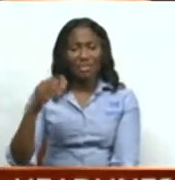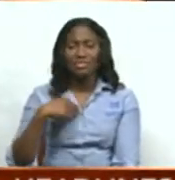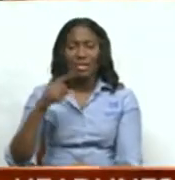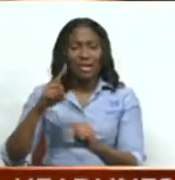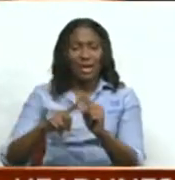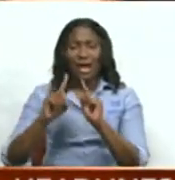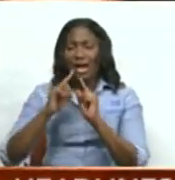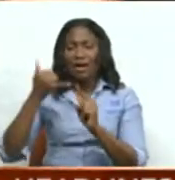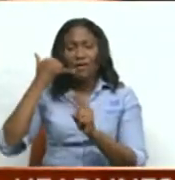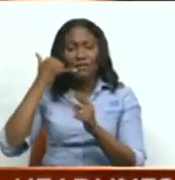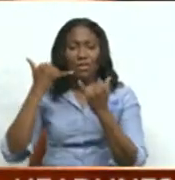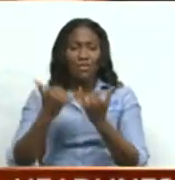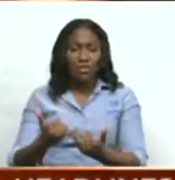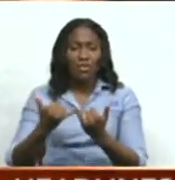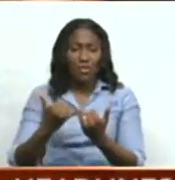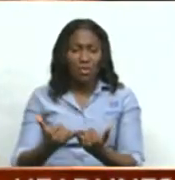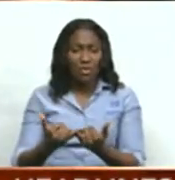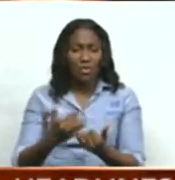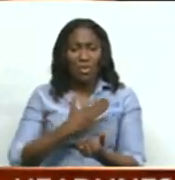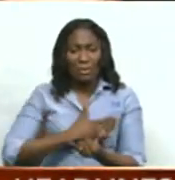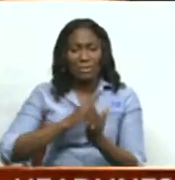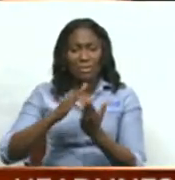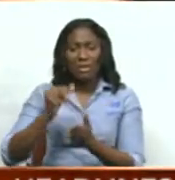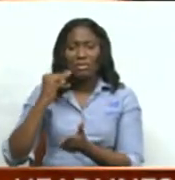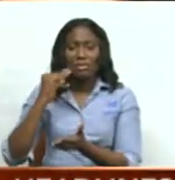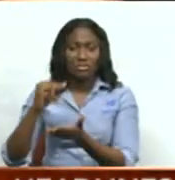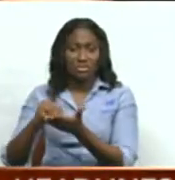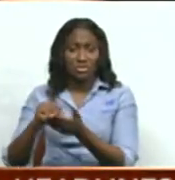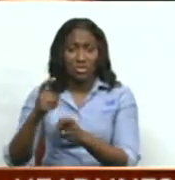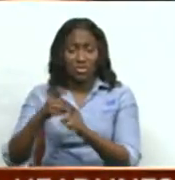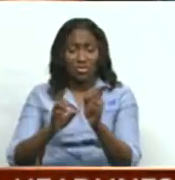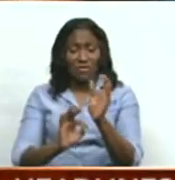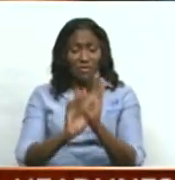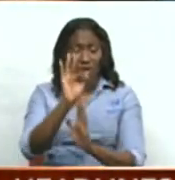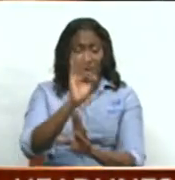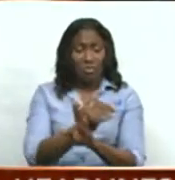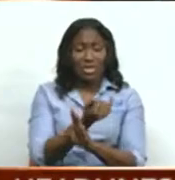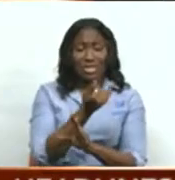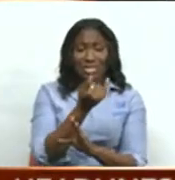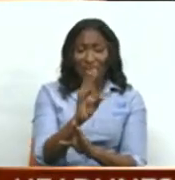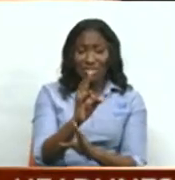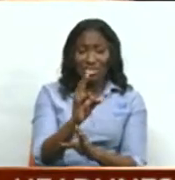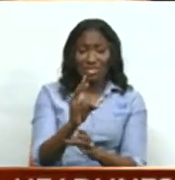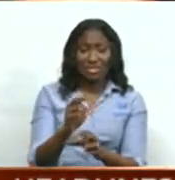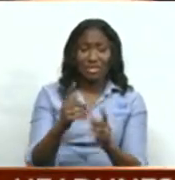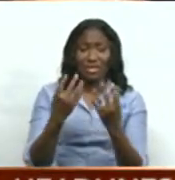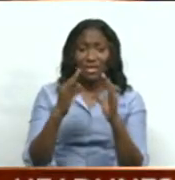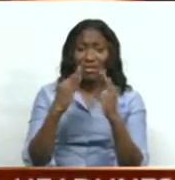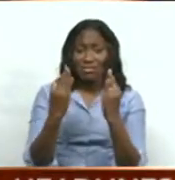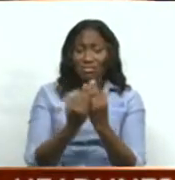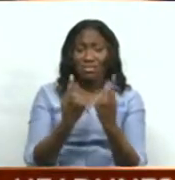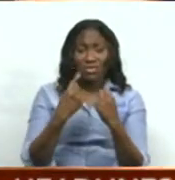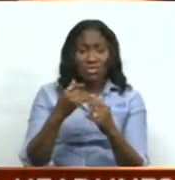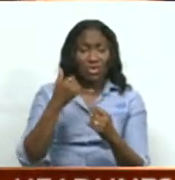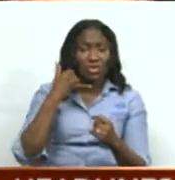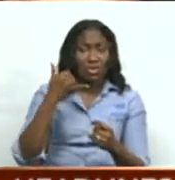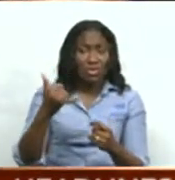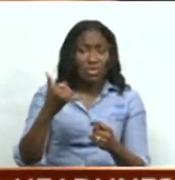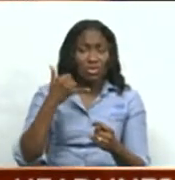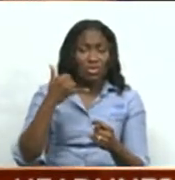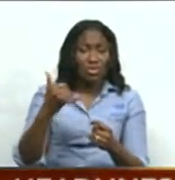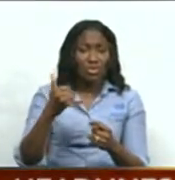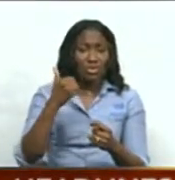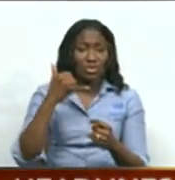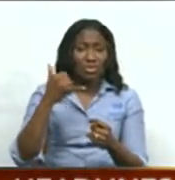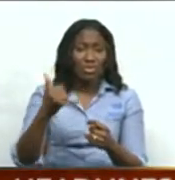back later. Bye. Since February 17th, this is the only way relatives have been able to hear Akisha Worrell's